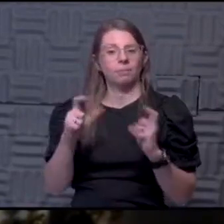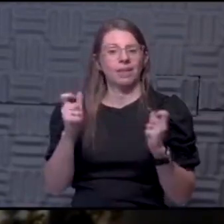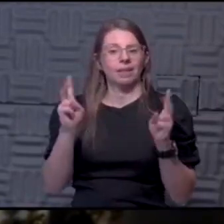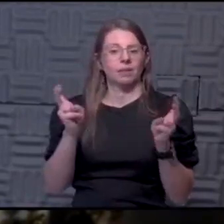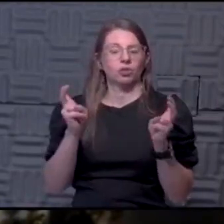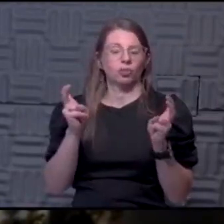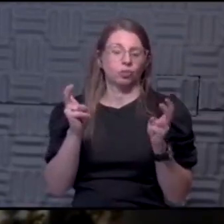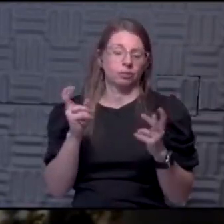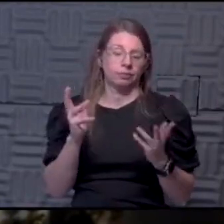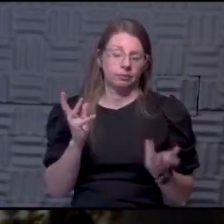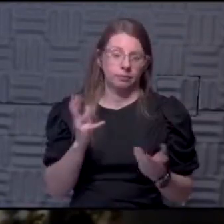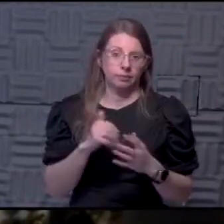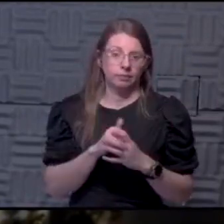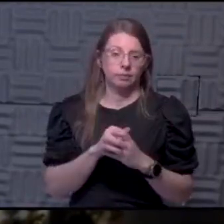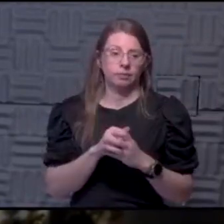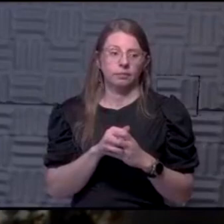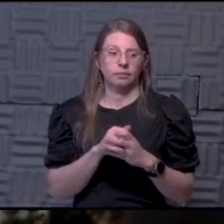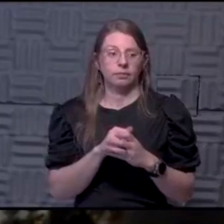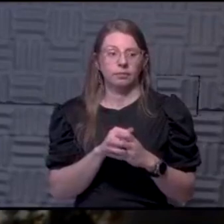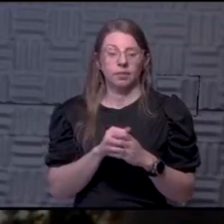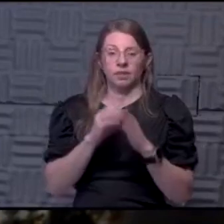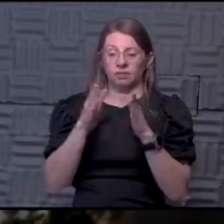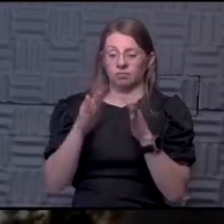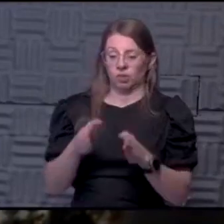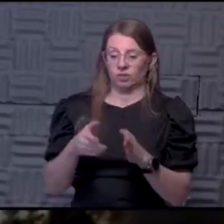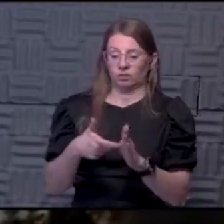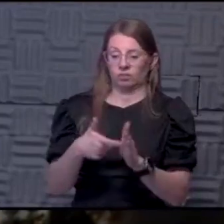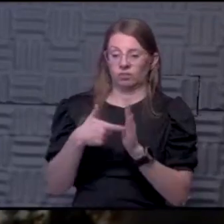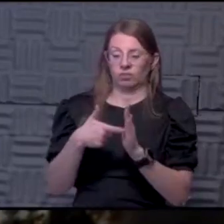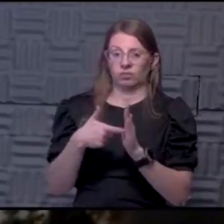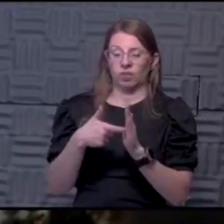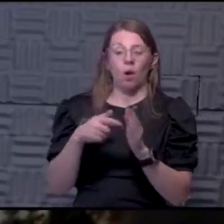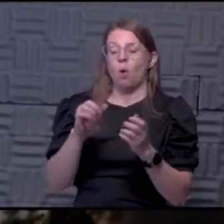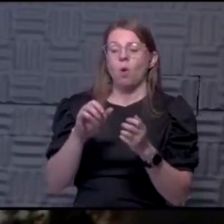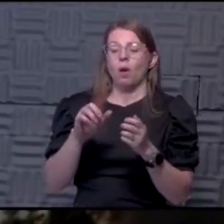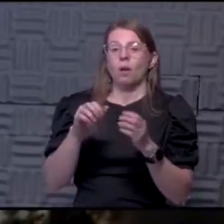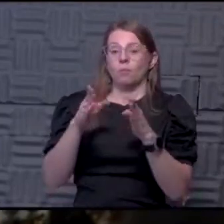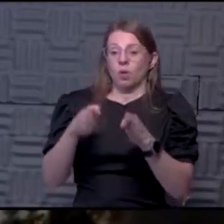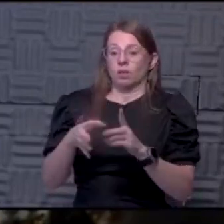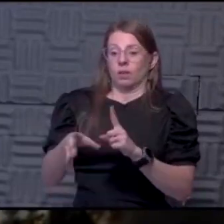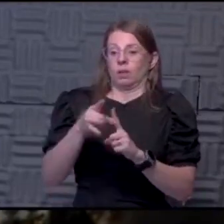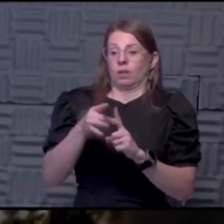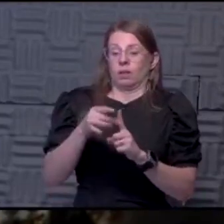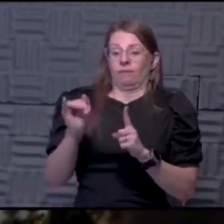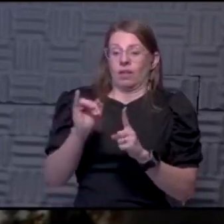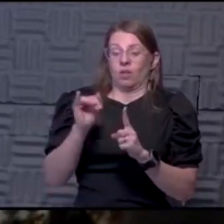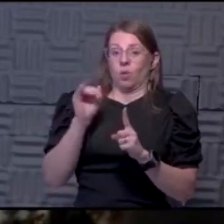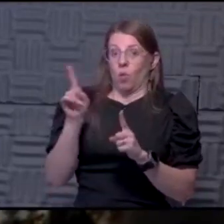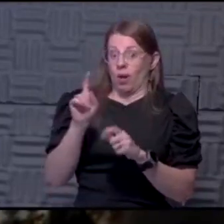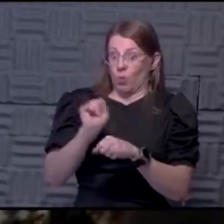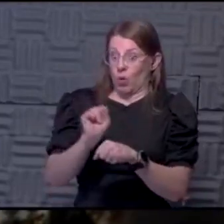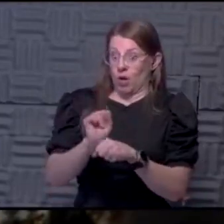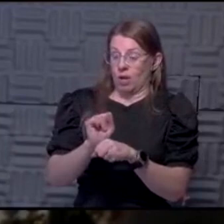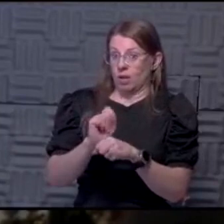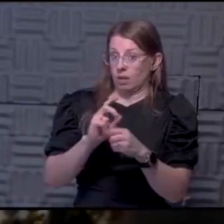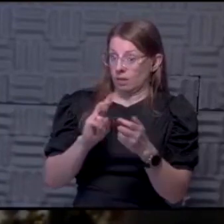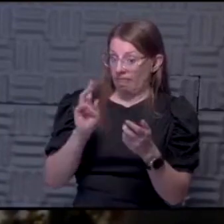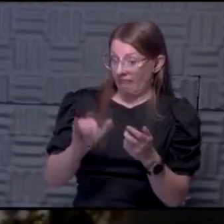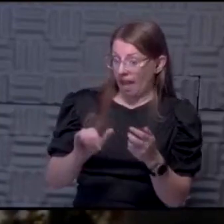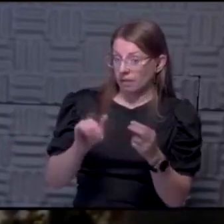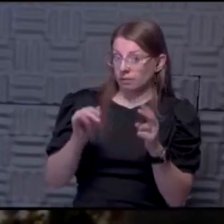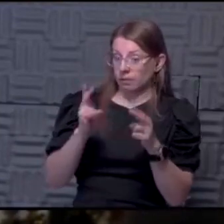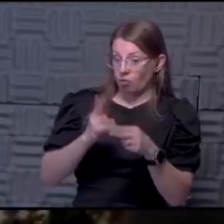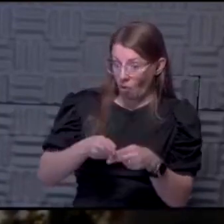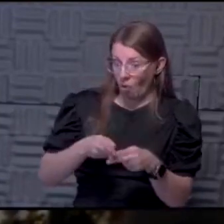quite honestly, is how did the person acquire the infection at their job site, and is it considered a compensable